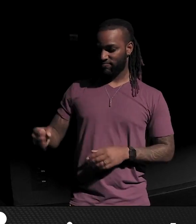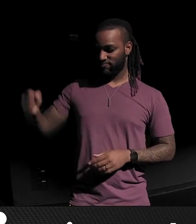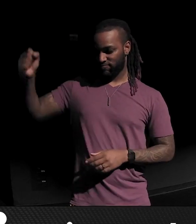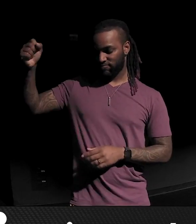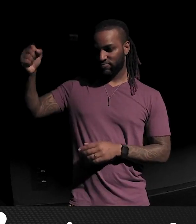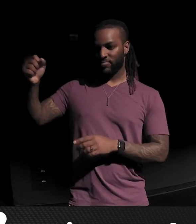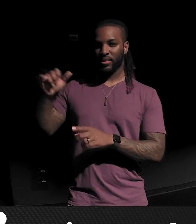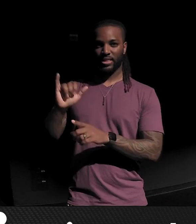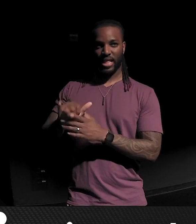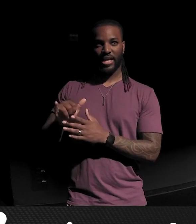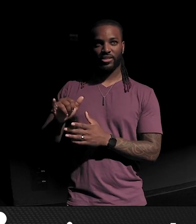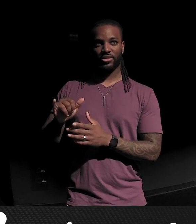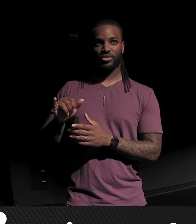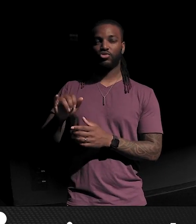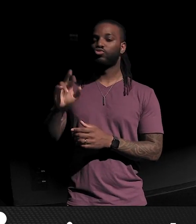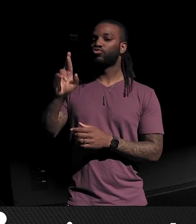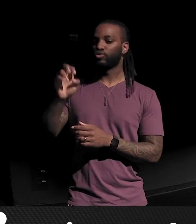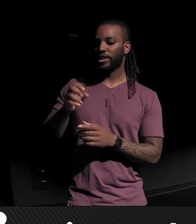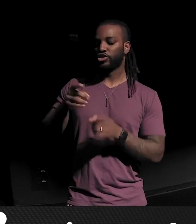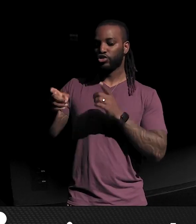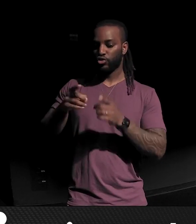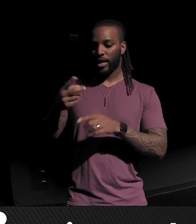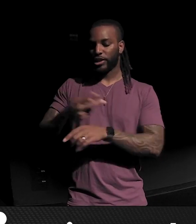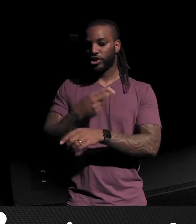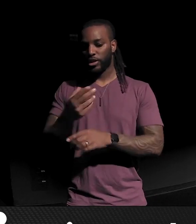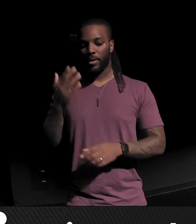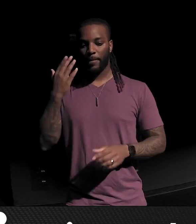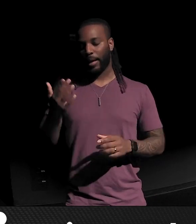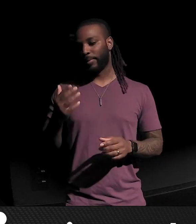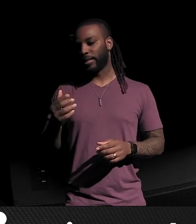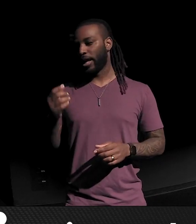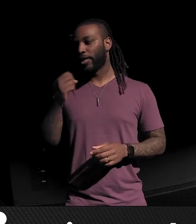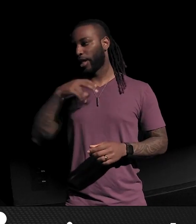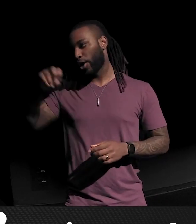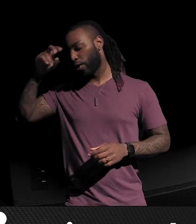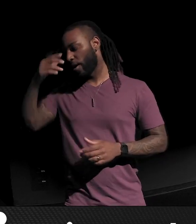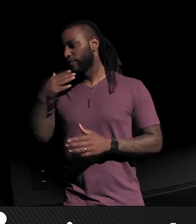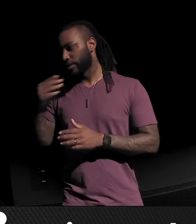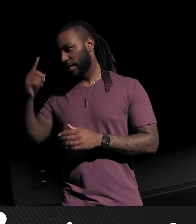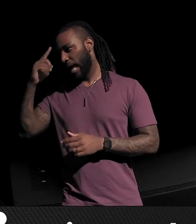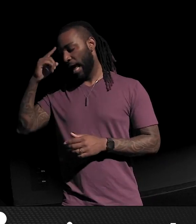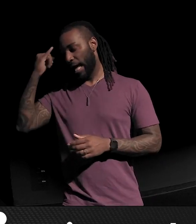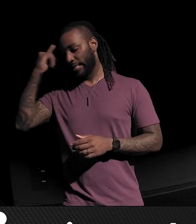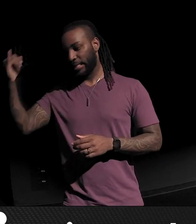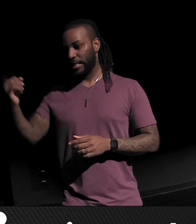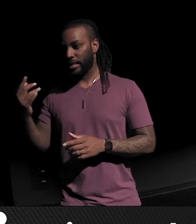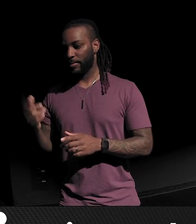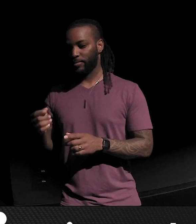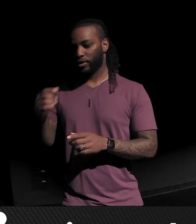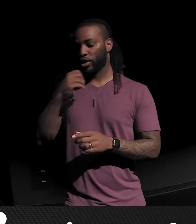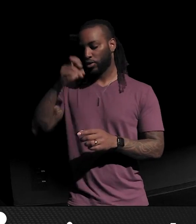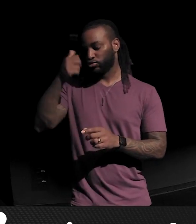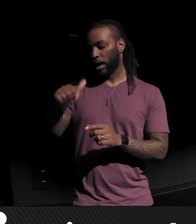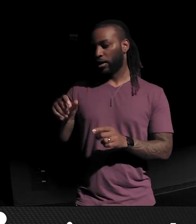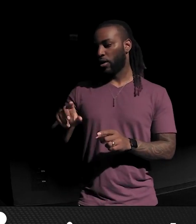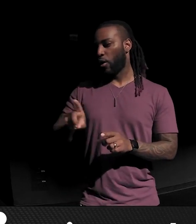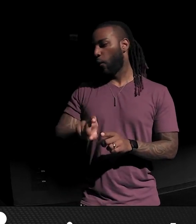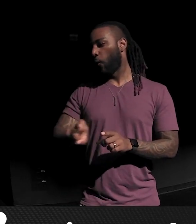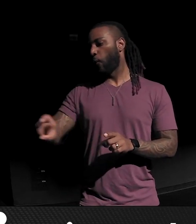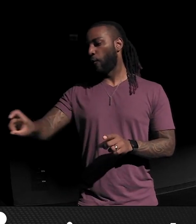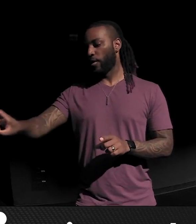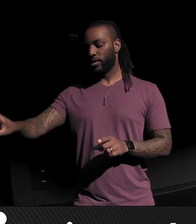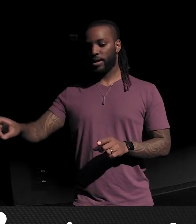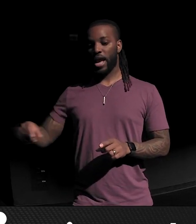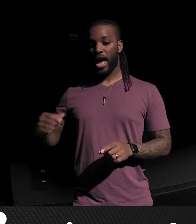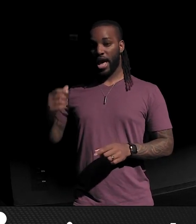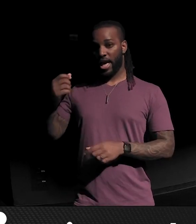to redirect sheep that like decide maybe that goat has a good idea and I'm going to go over there and see if I can find some better grass. And that shepherd uses that